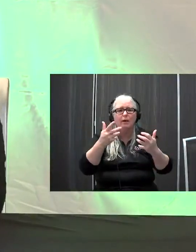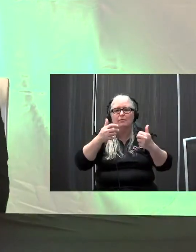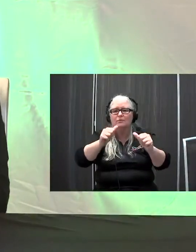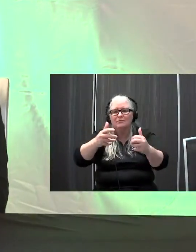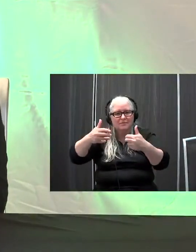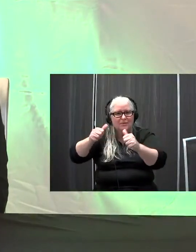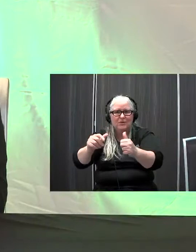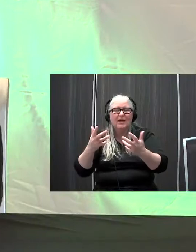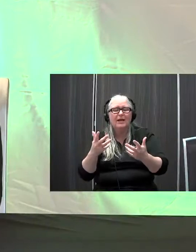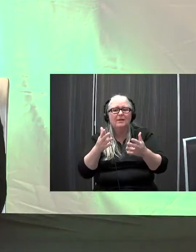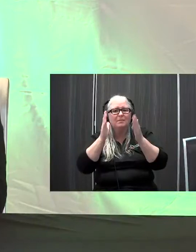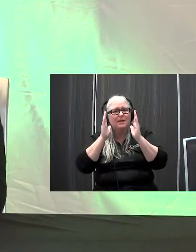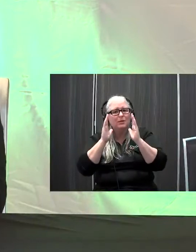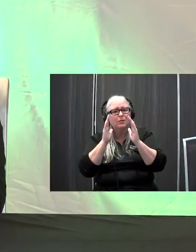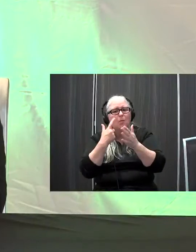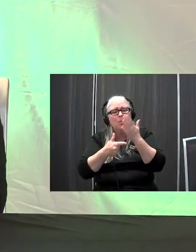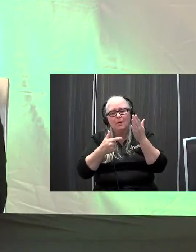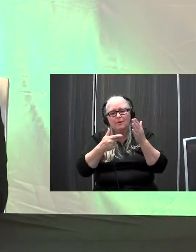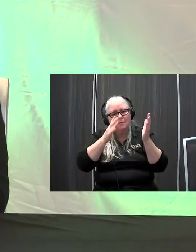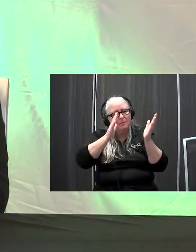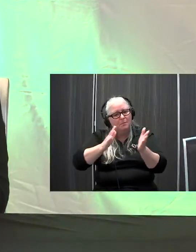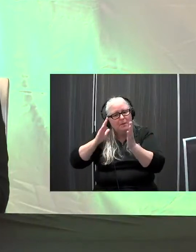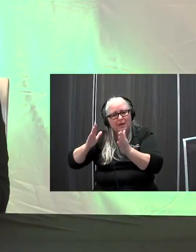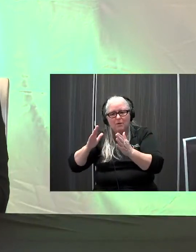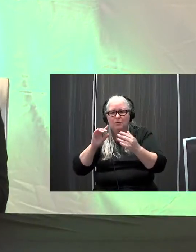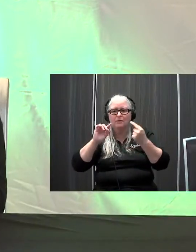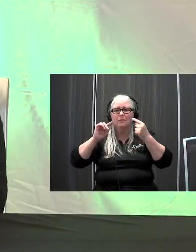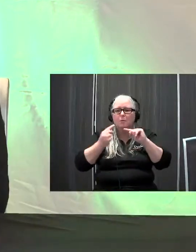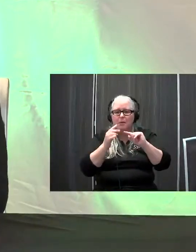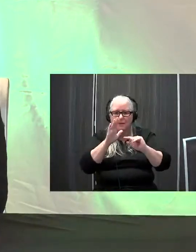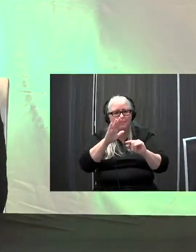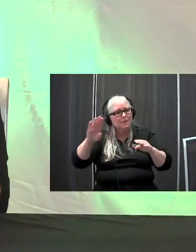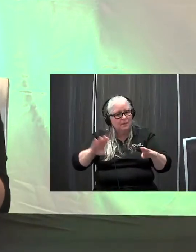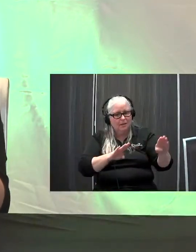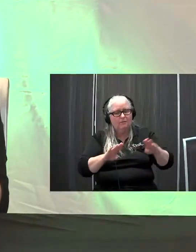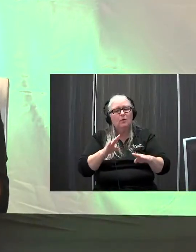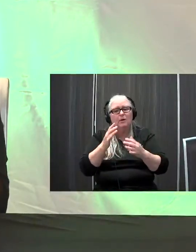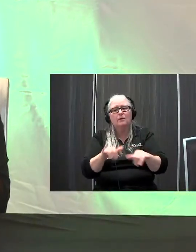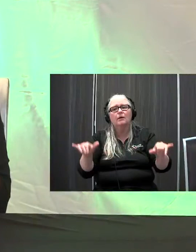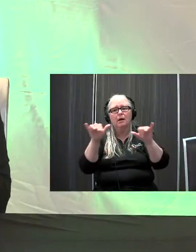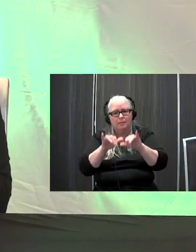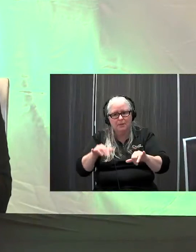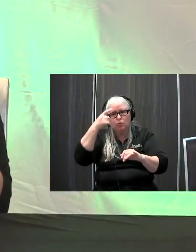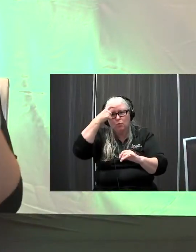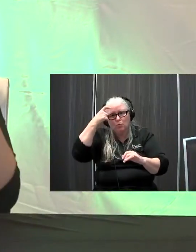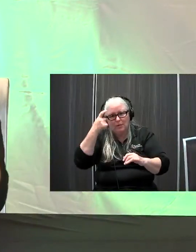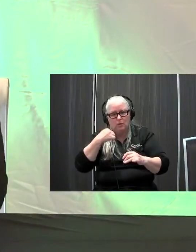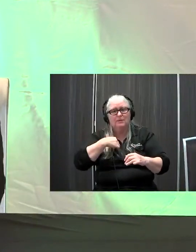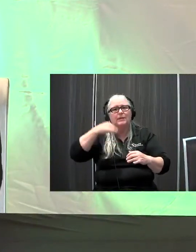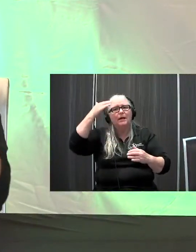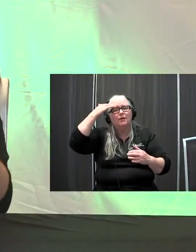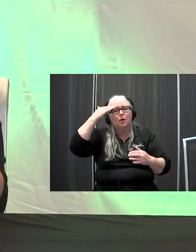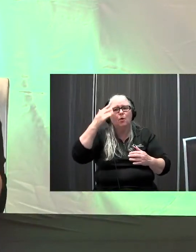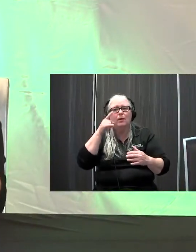What are the patterns of pain behaviors, or what are common triggers that I know? So trying to be as attuned